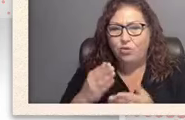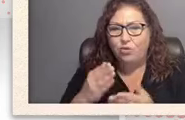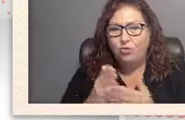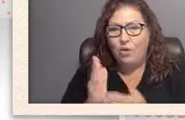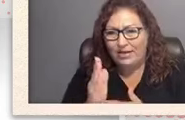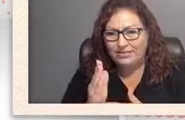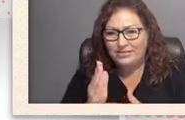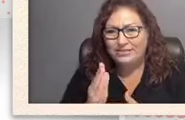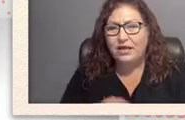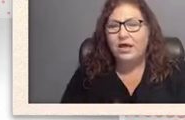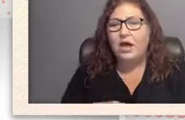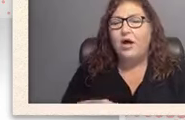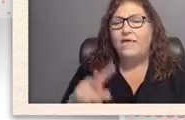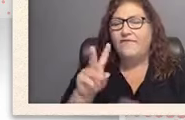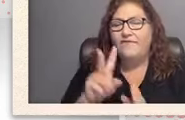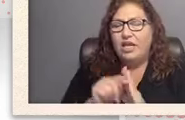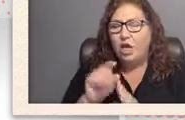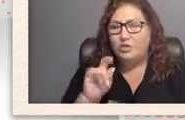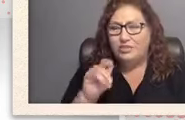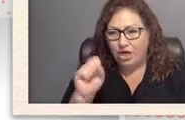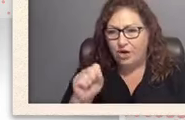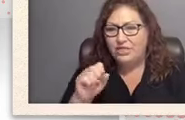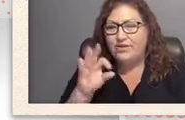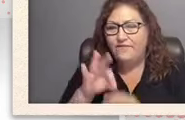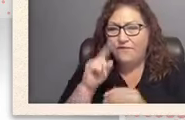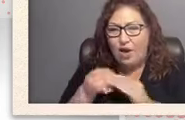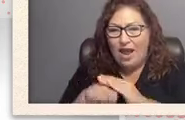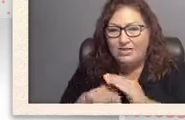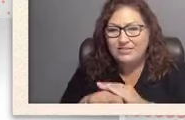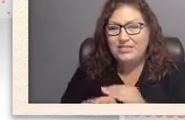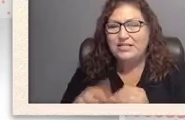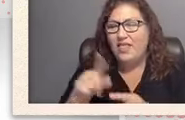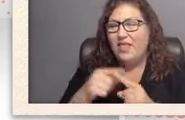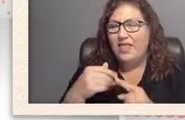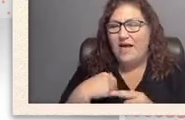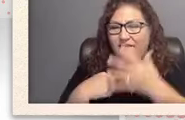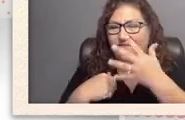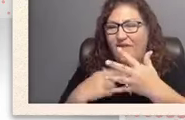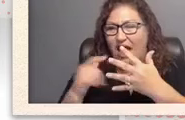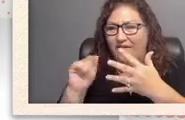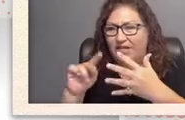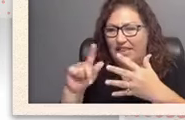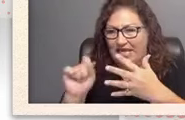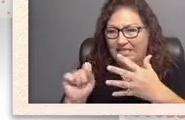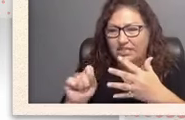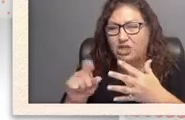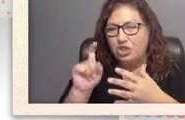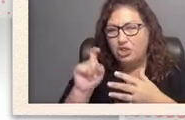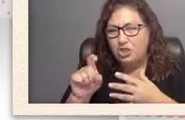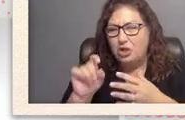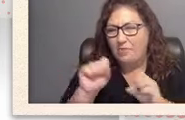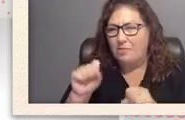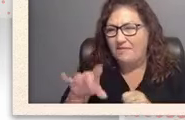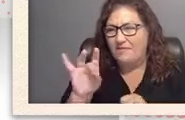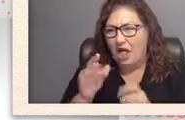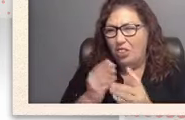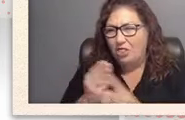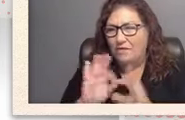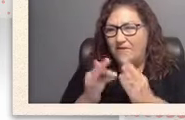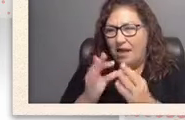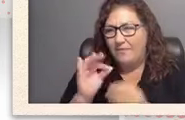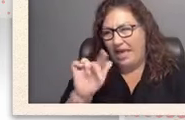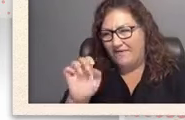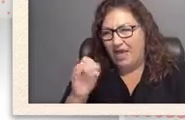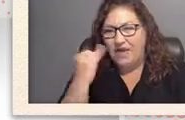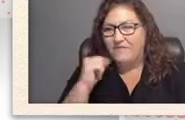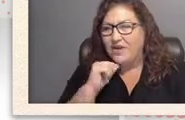links. I think this is a slide that folks should be able to find through Family Cafe soon. If not, it'll be on Disability Rights Florida's website. You can look